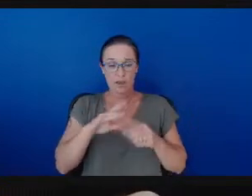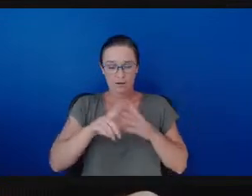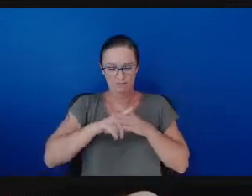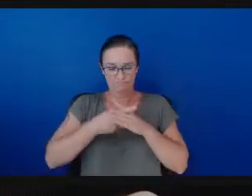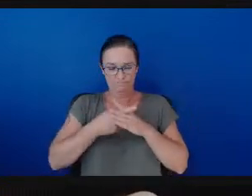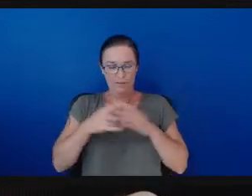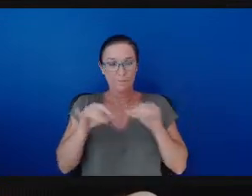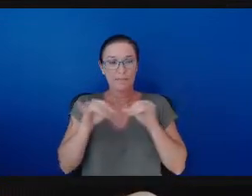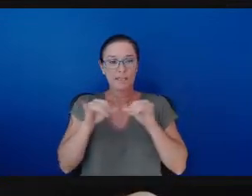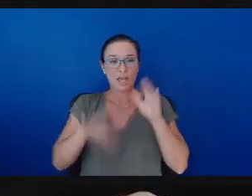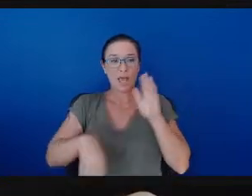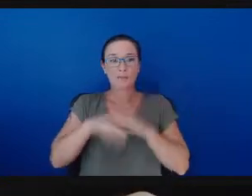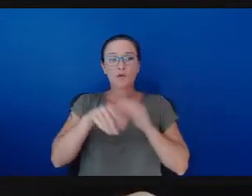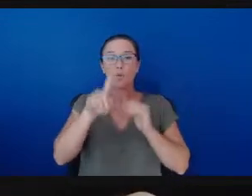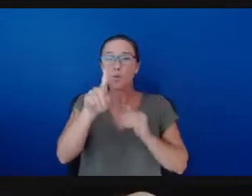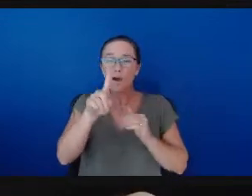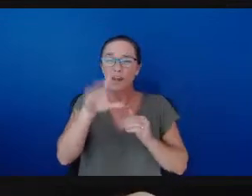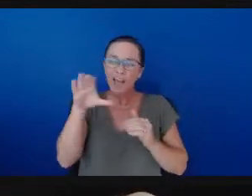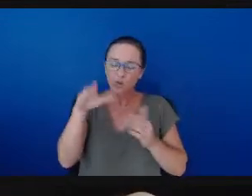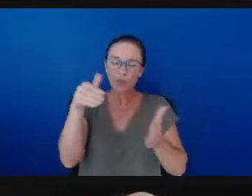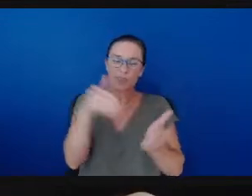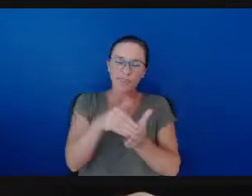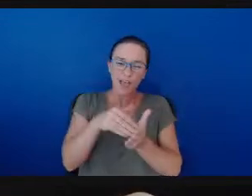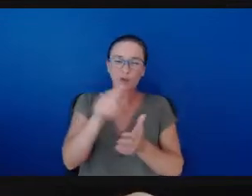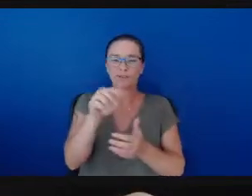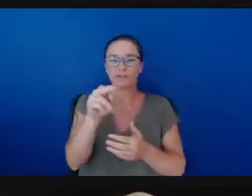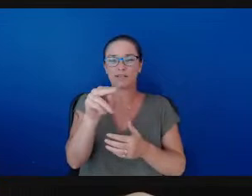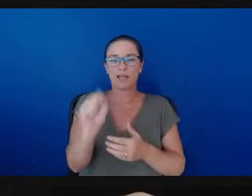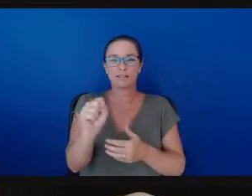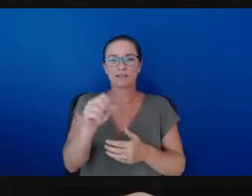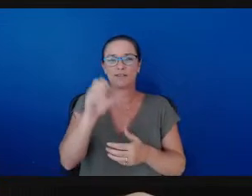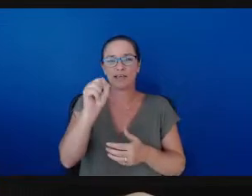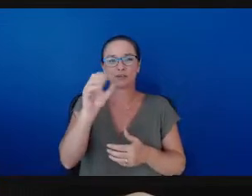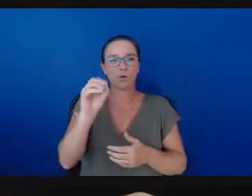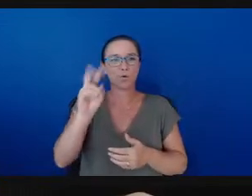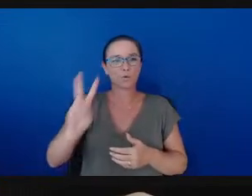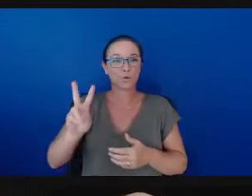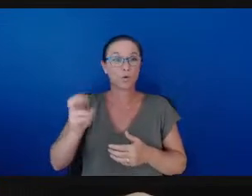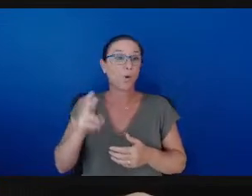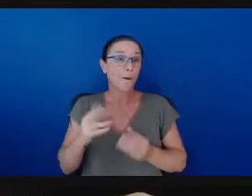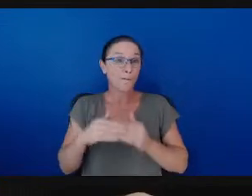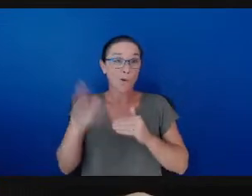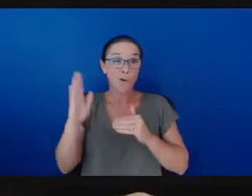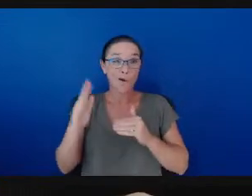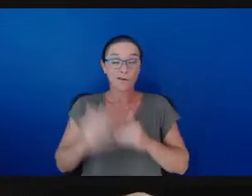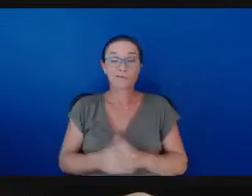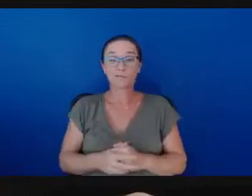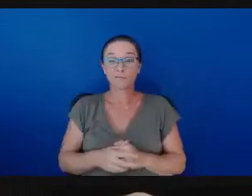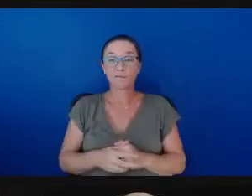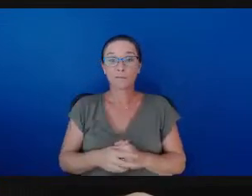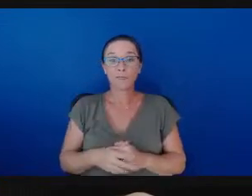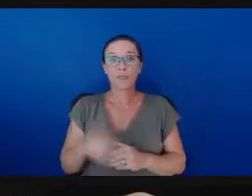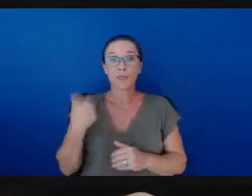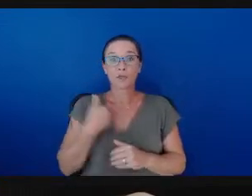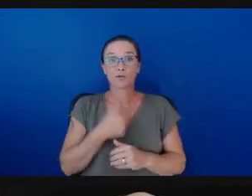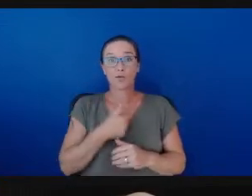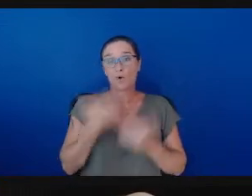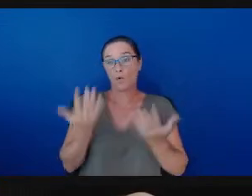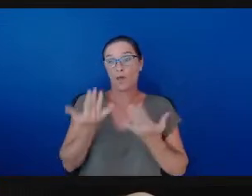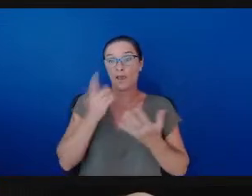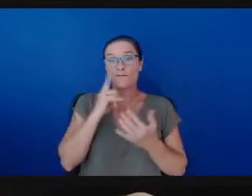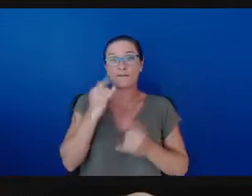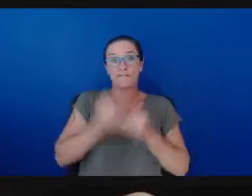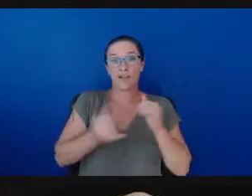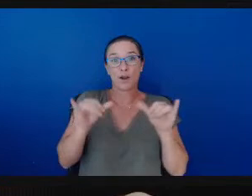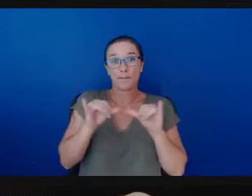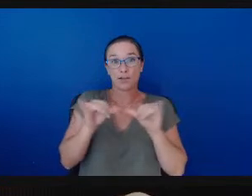to 100,000 tons of SO2 or more. And so we await some final measurements